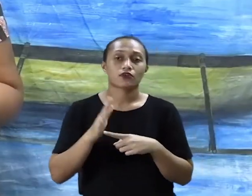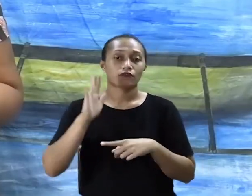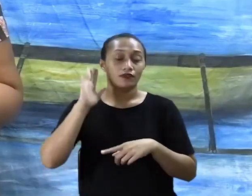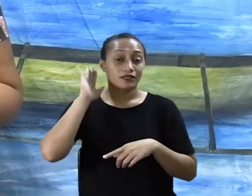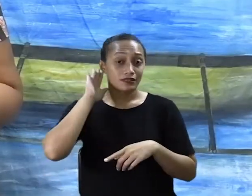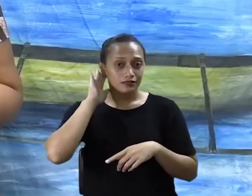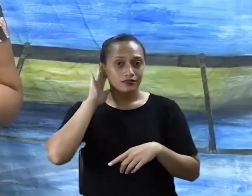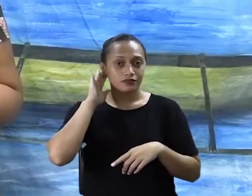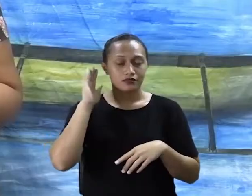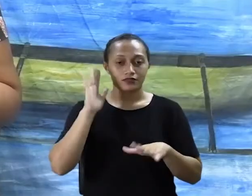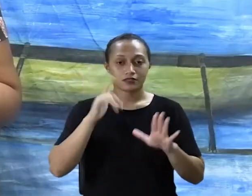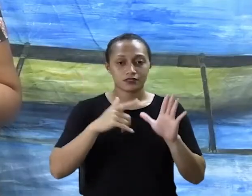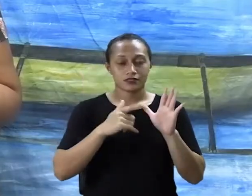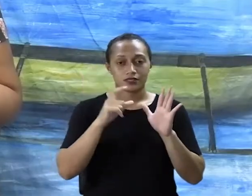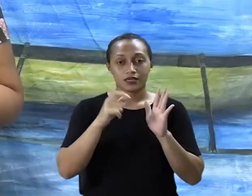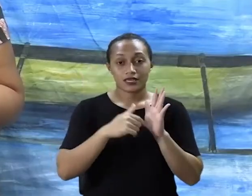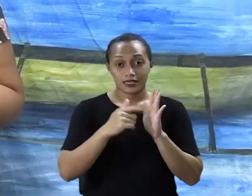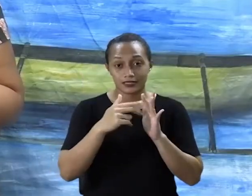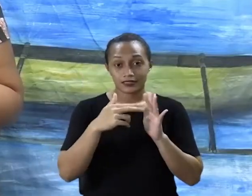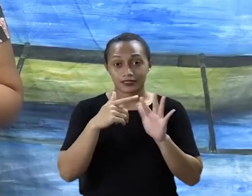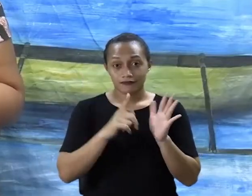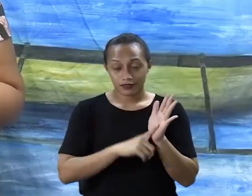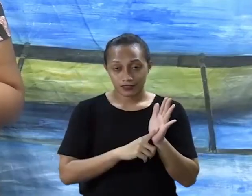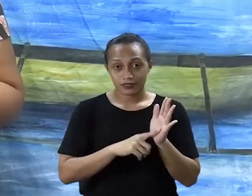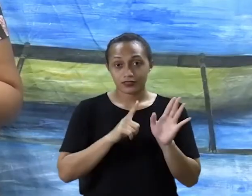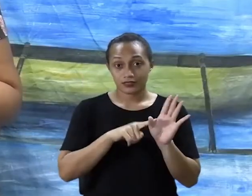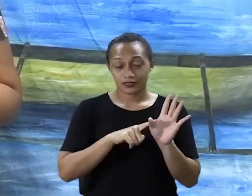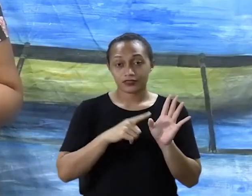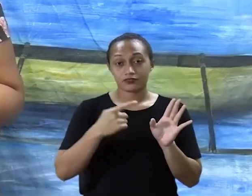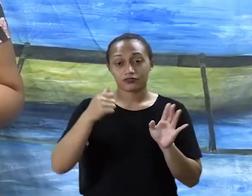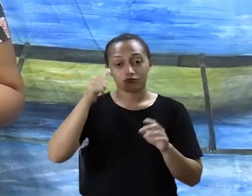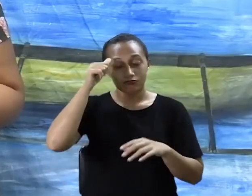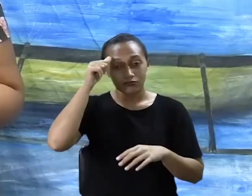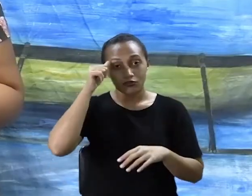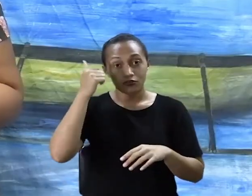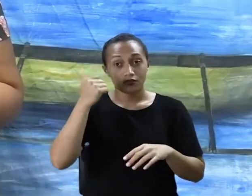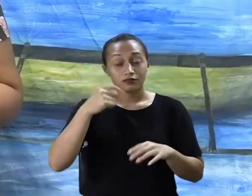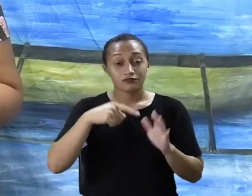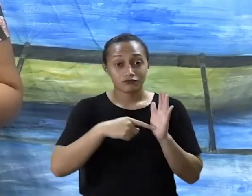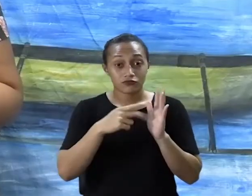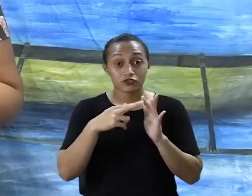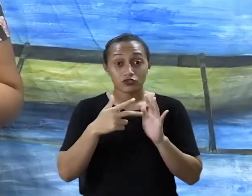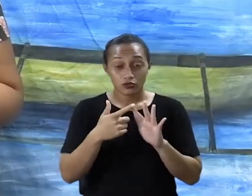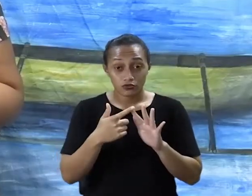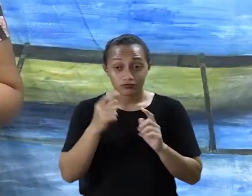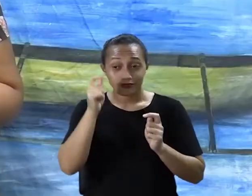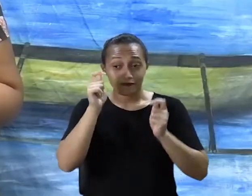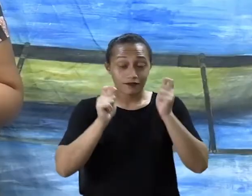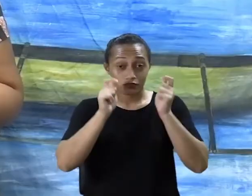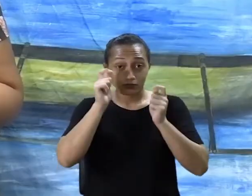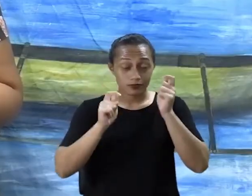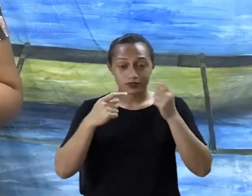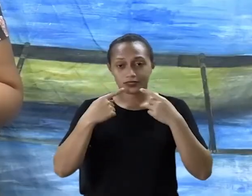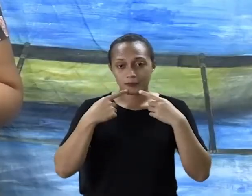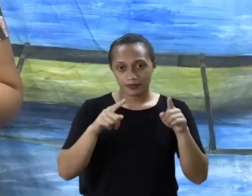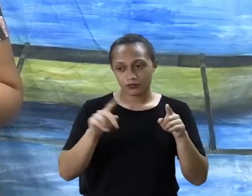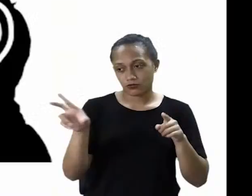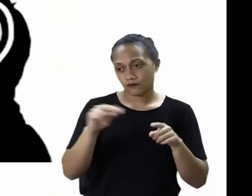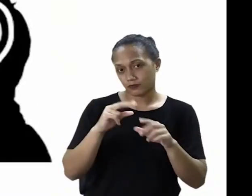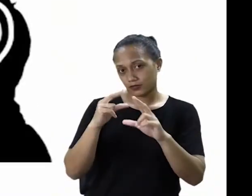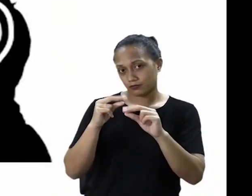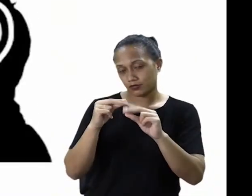listening actively to identify the tone, the facial expression, and the message from the